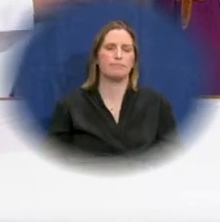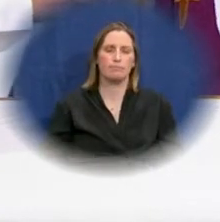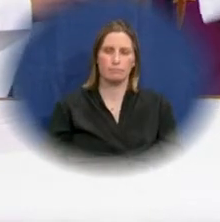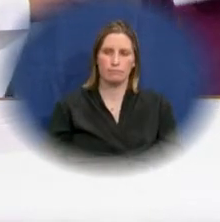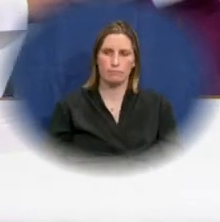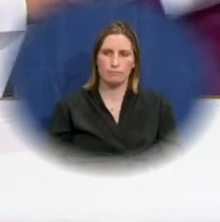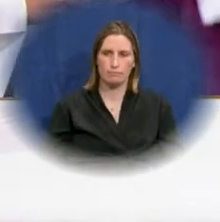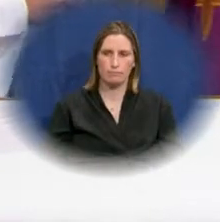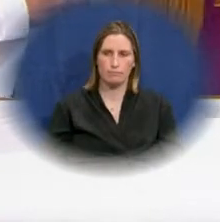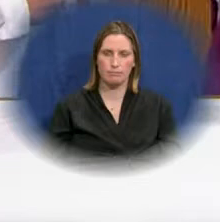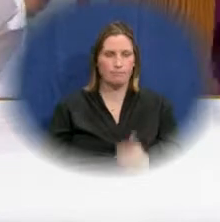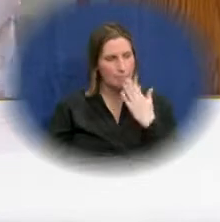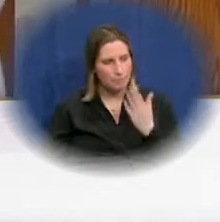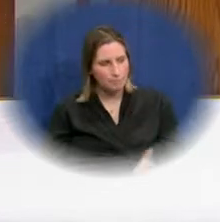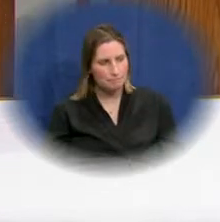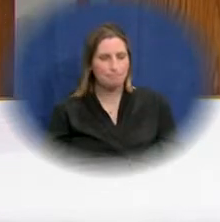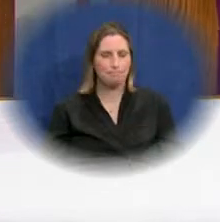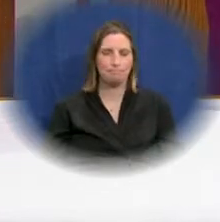Thank you.